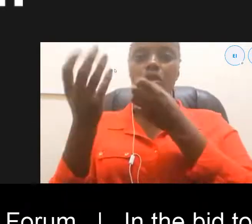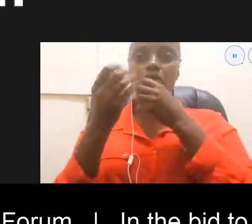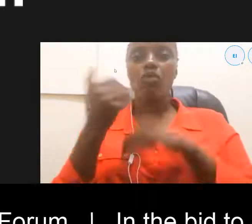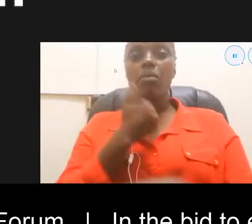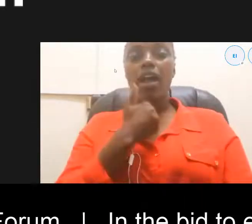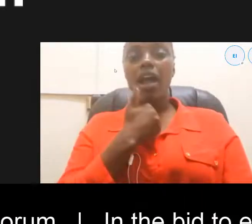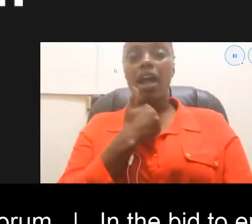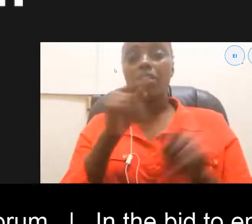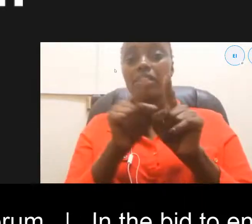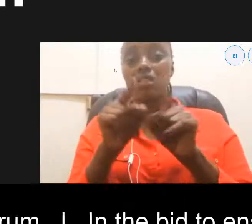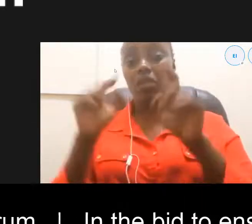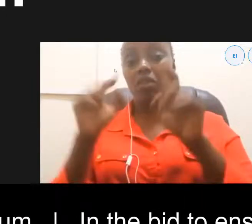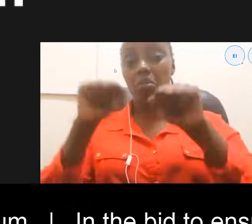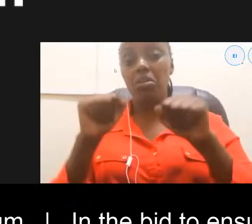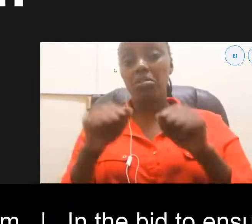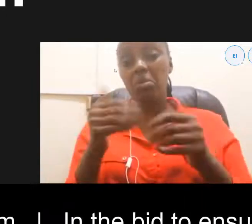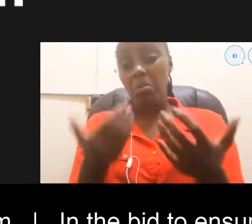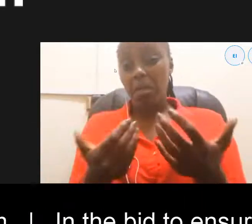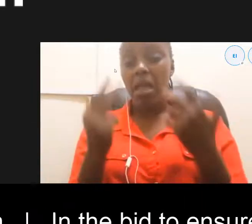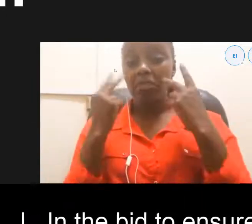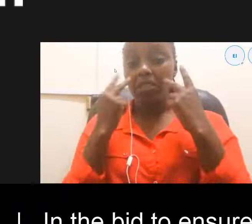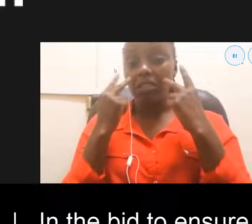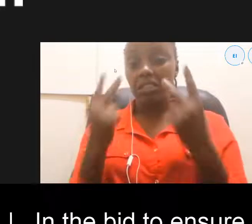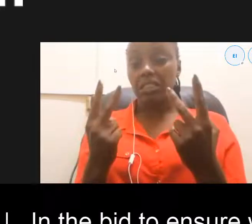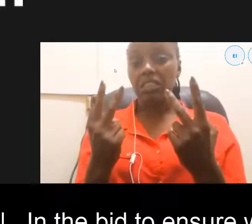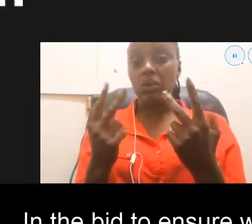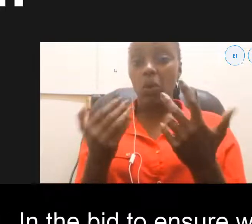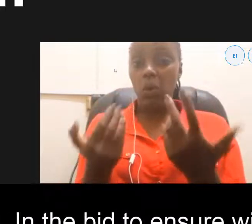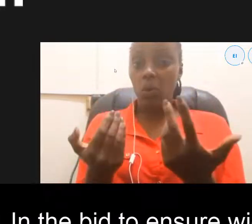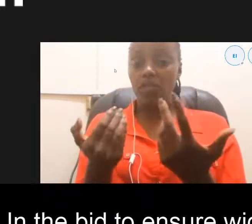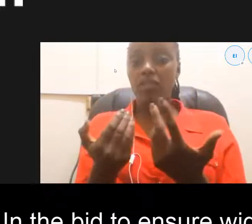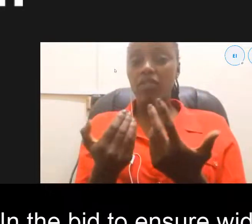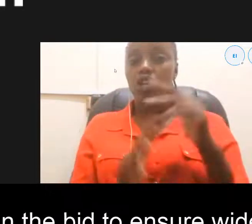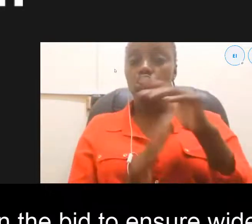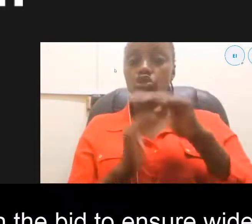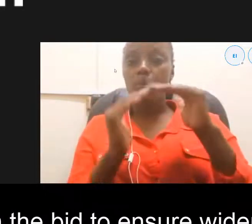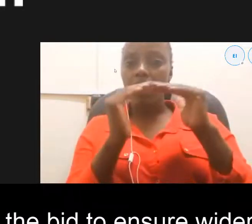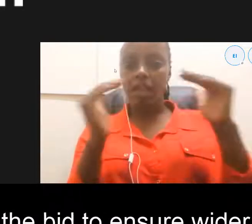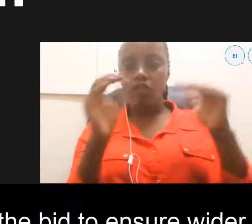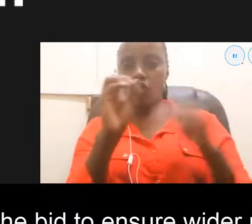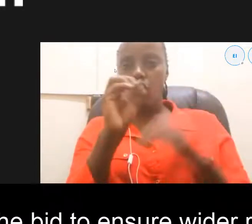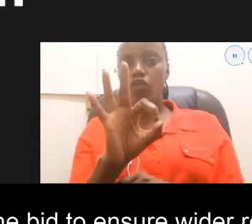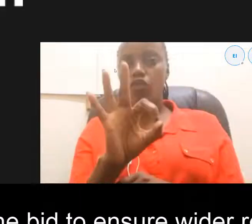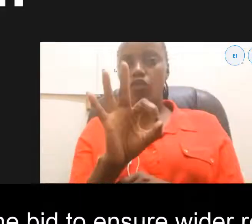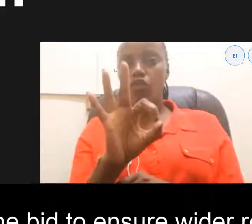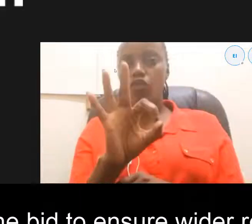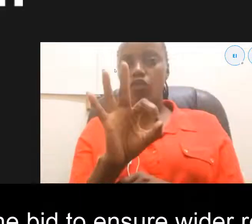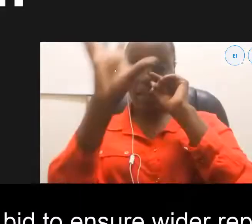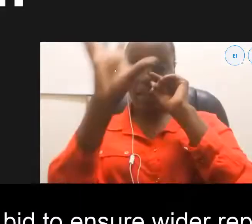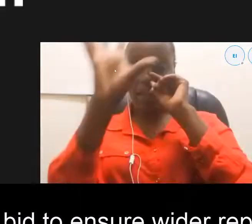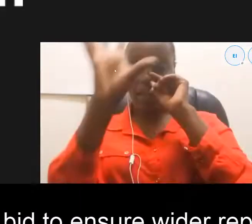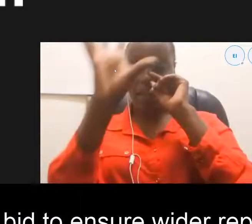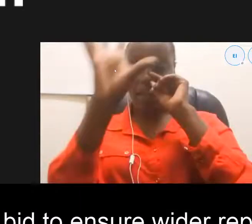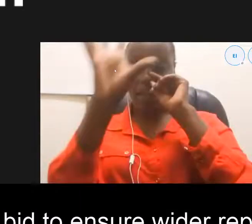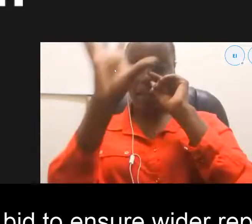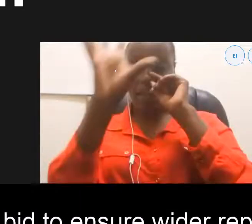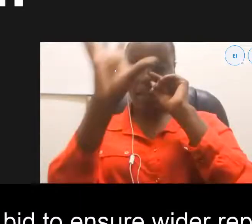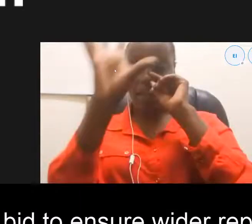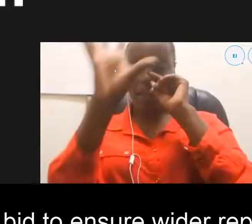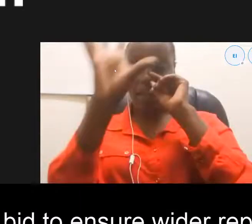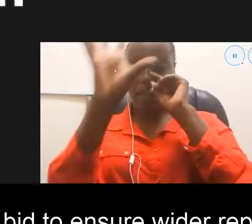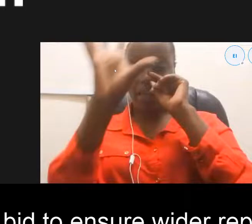can be considered at top level of the African Union and the other decision